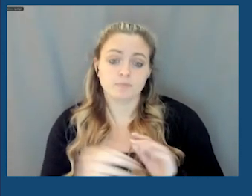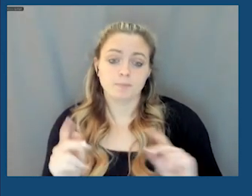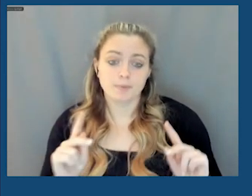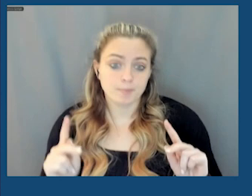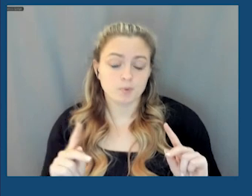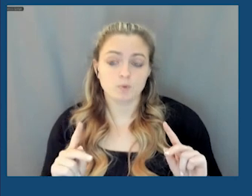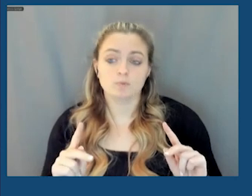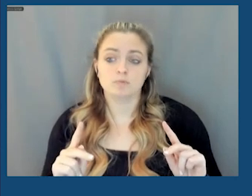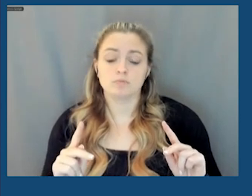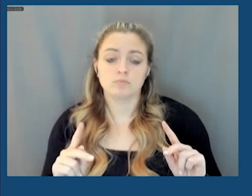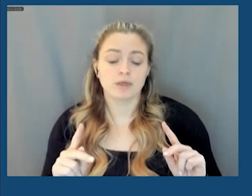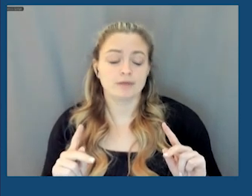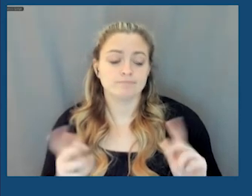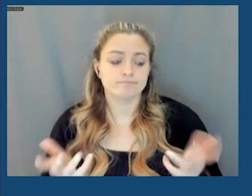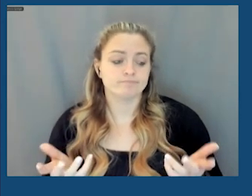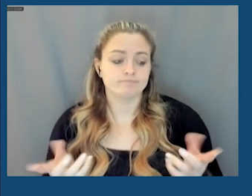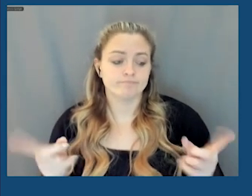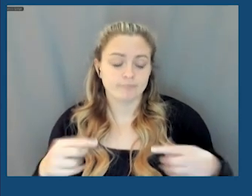our